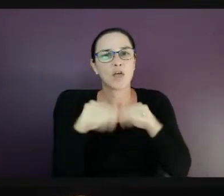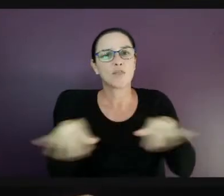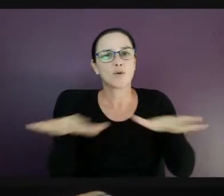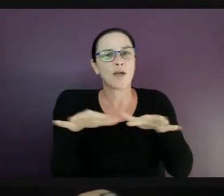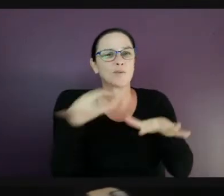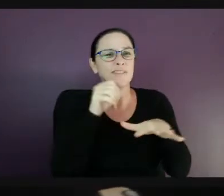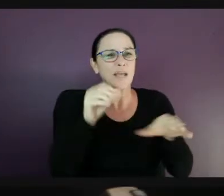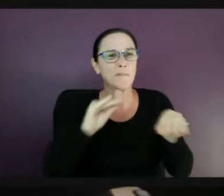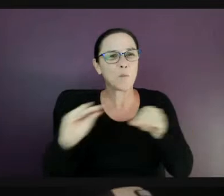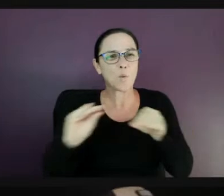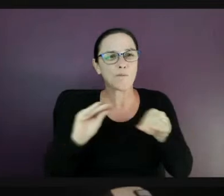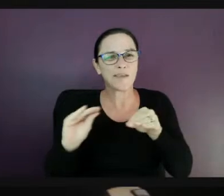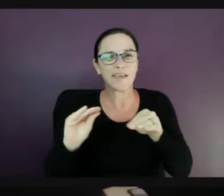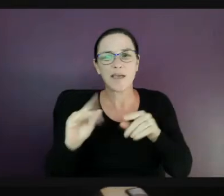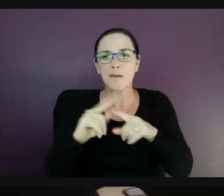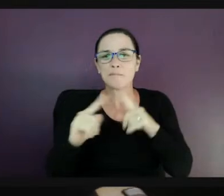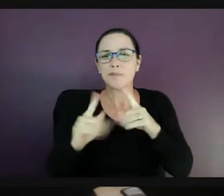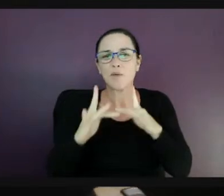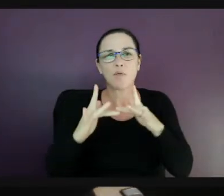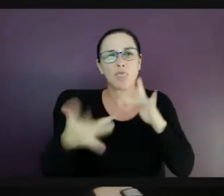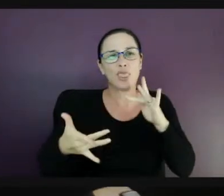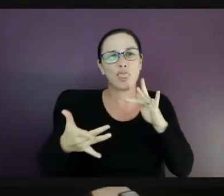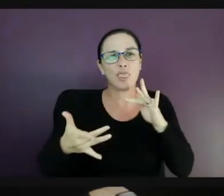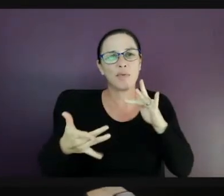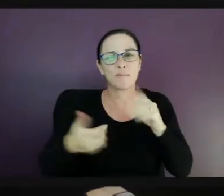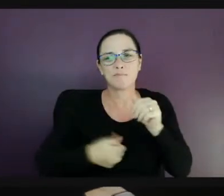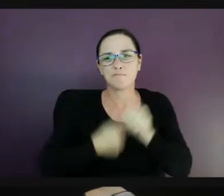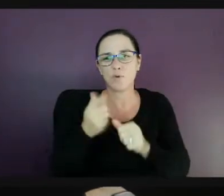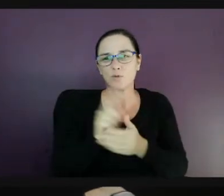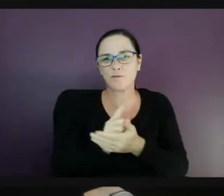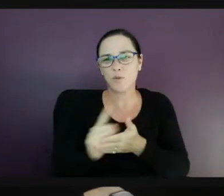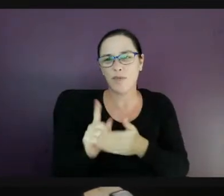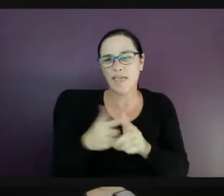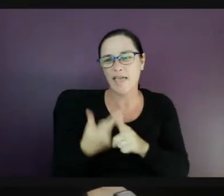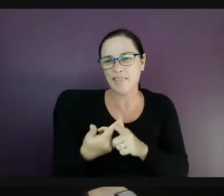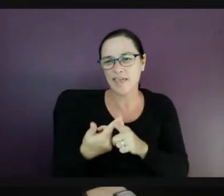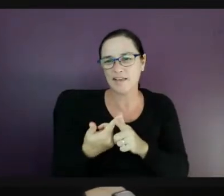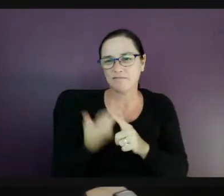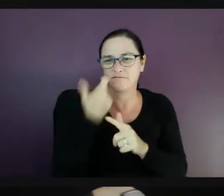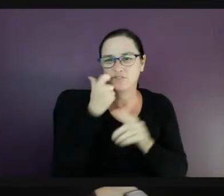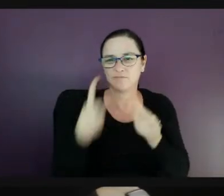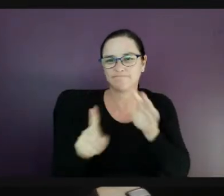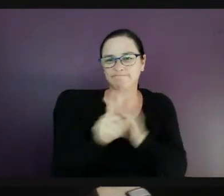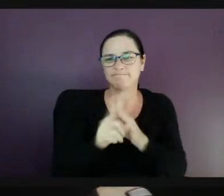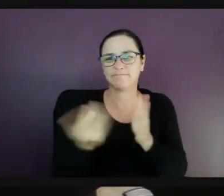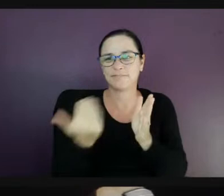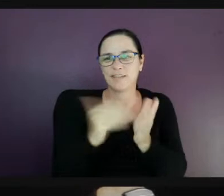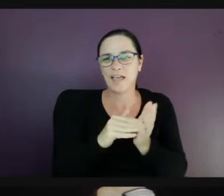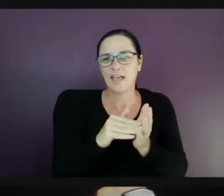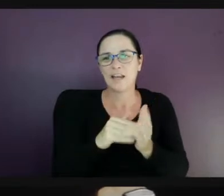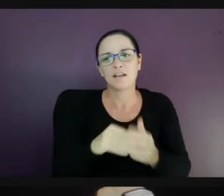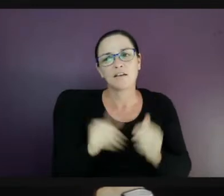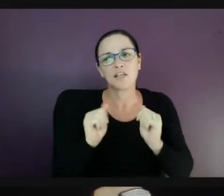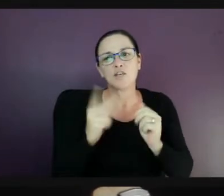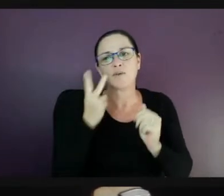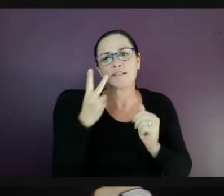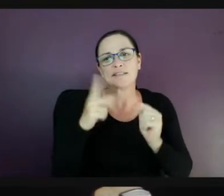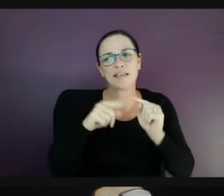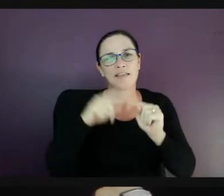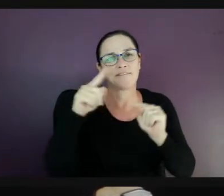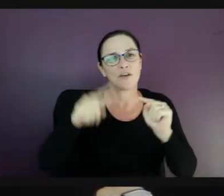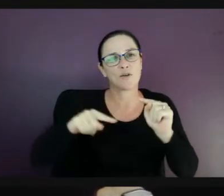the data was offline most of the week, and we see it has come back online. It does still show those variations across each individual